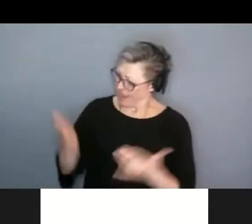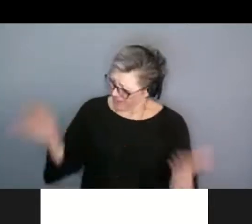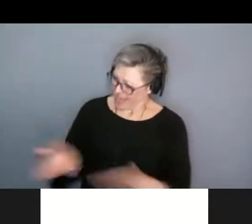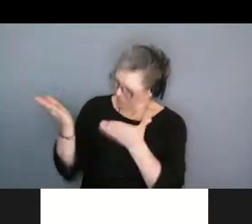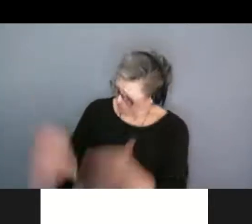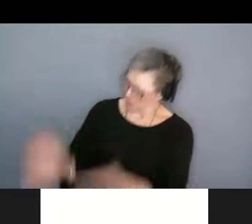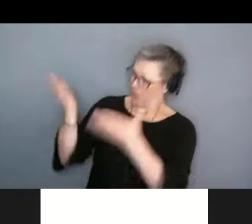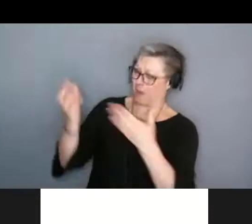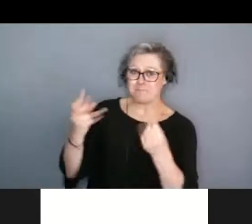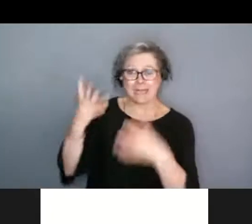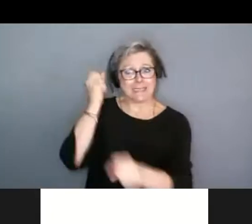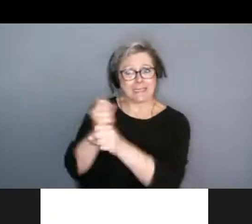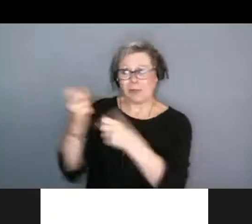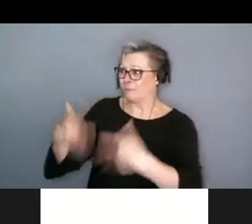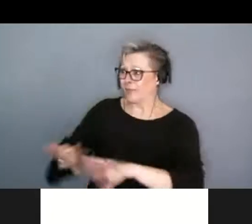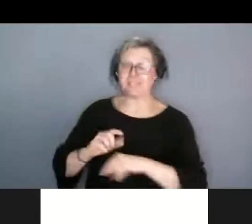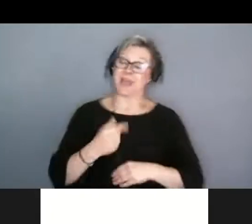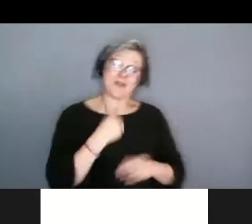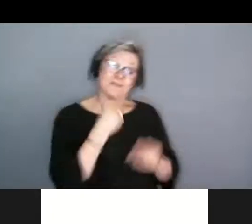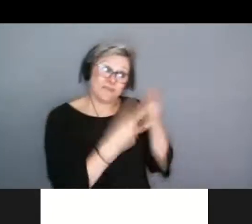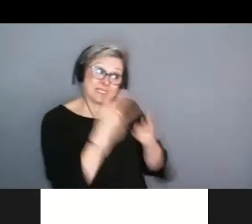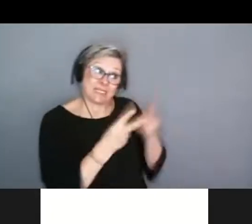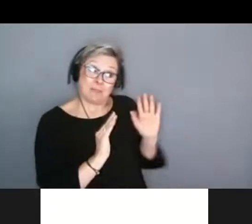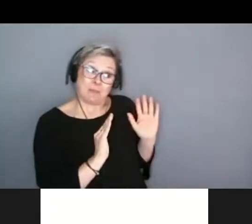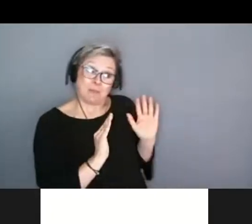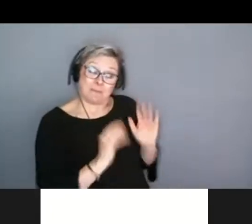these years. Just visiting, Doris. Say,